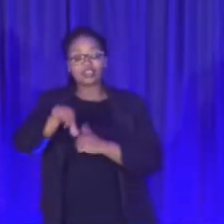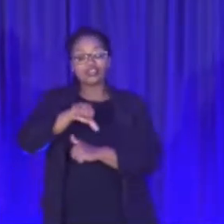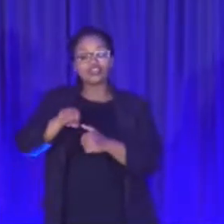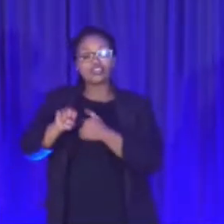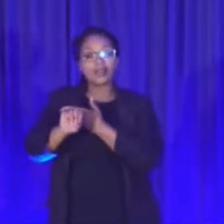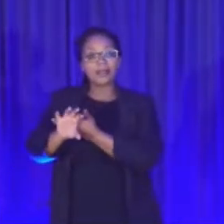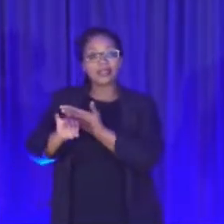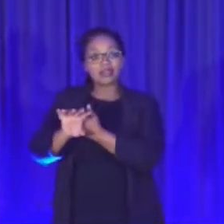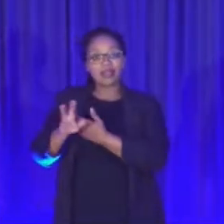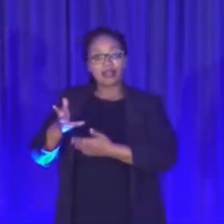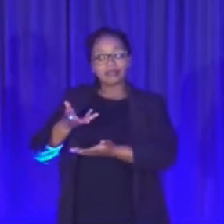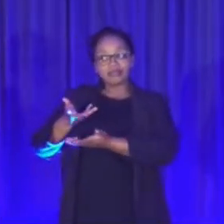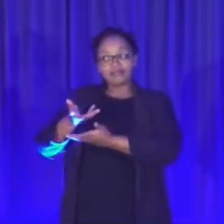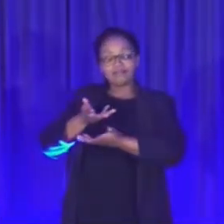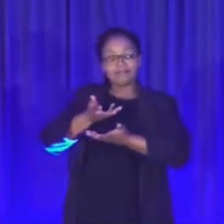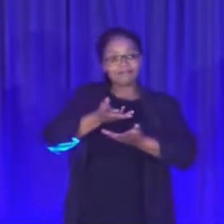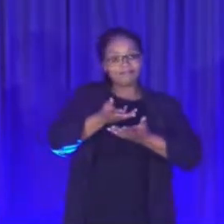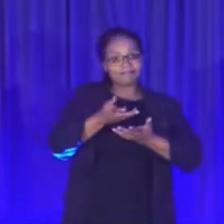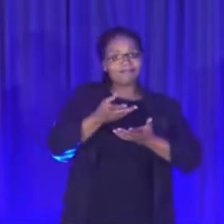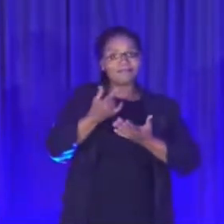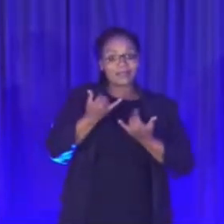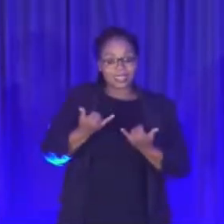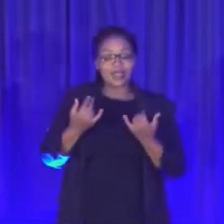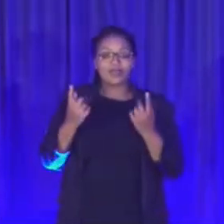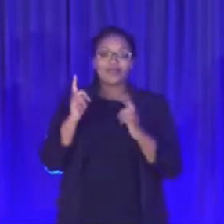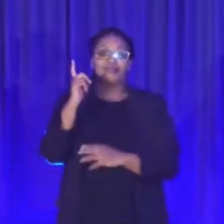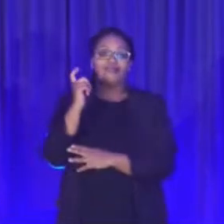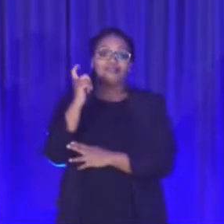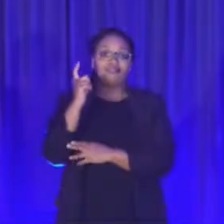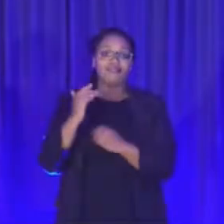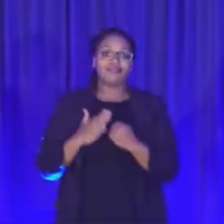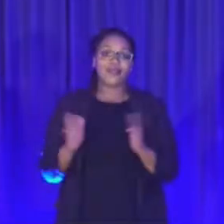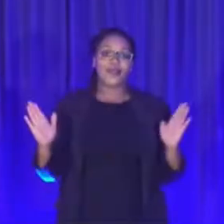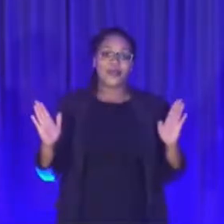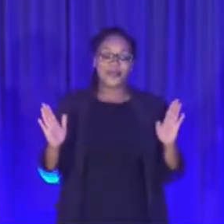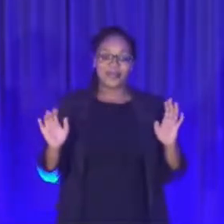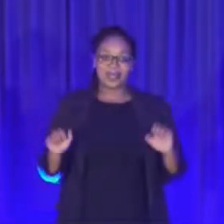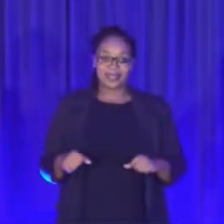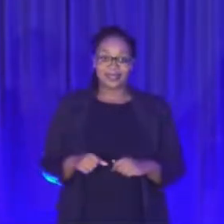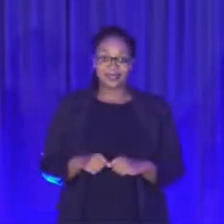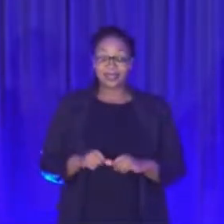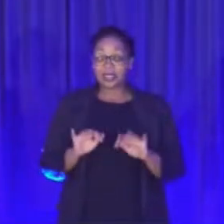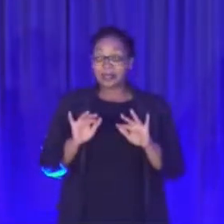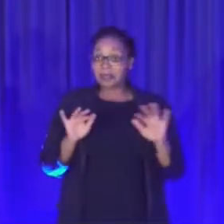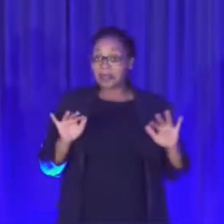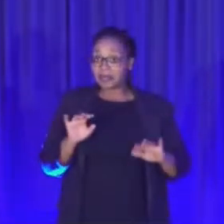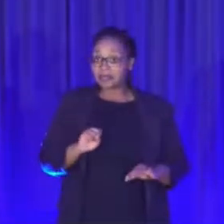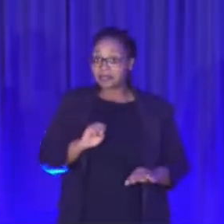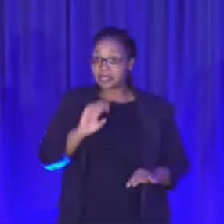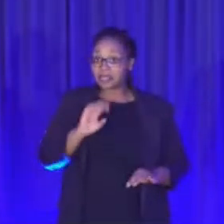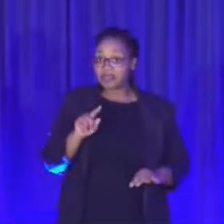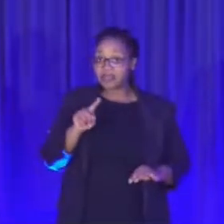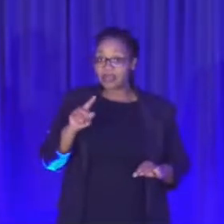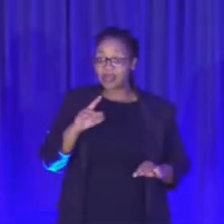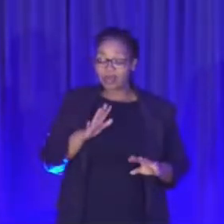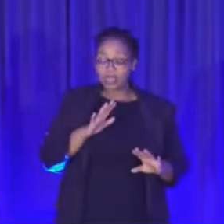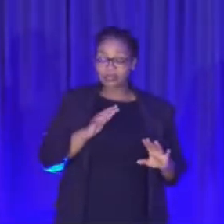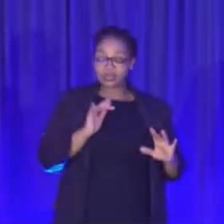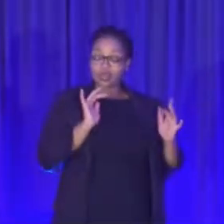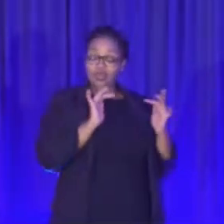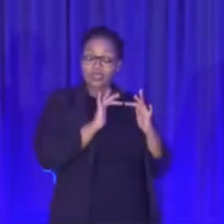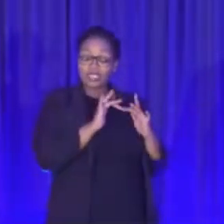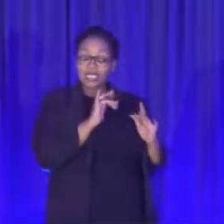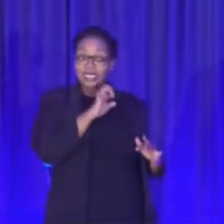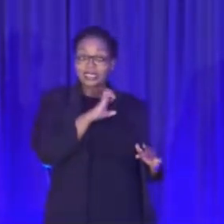activated. Members of the public wishing to interact with the Commission may use the contact